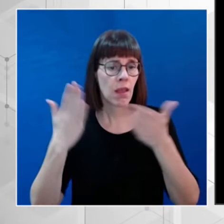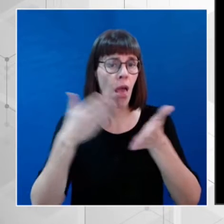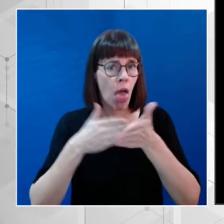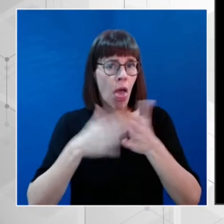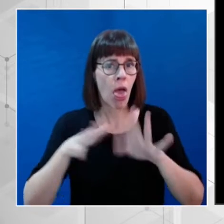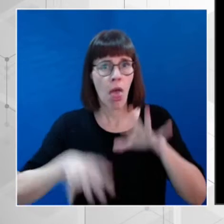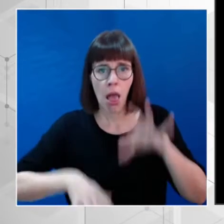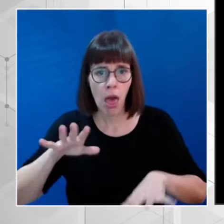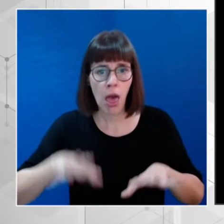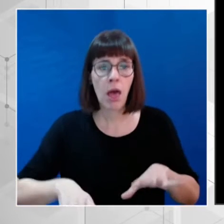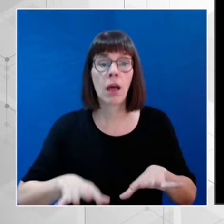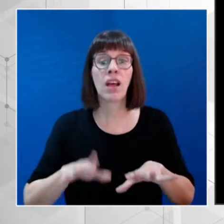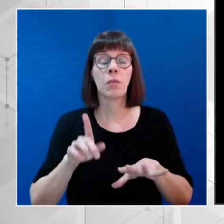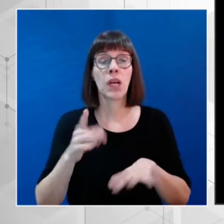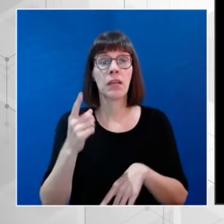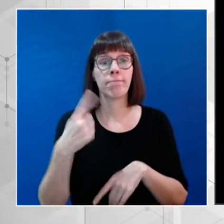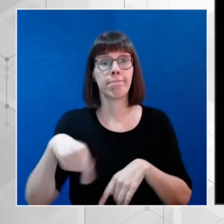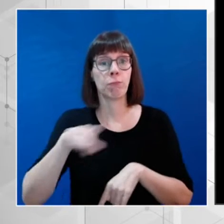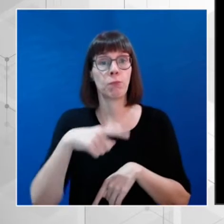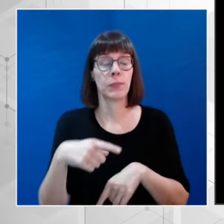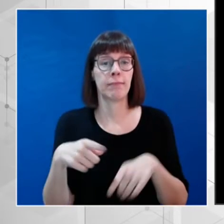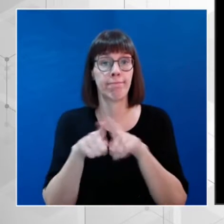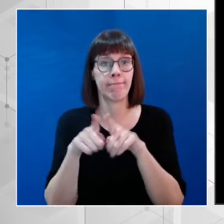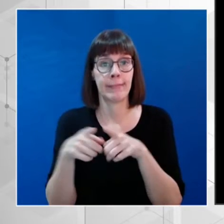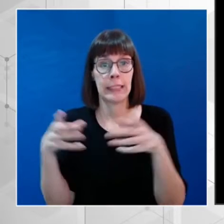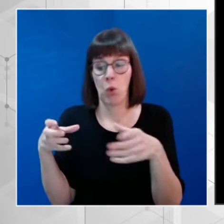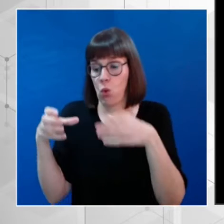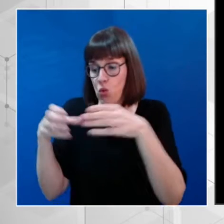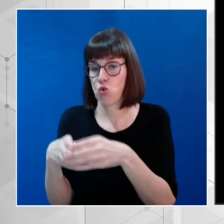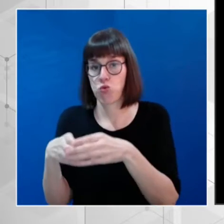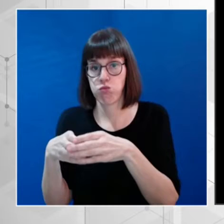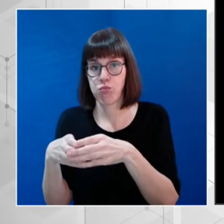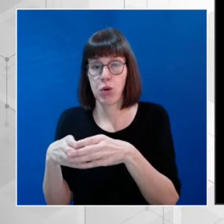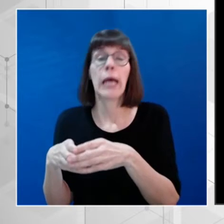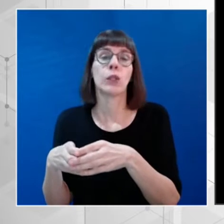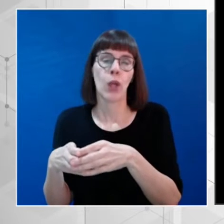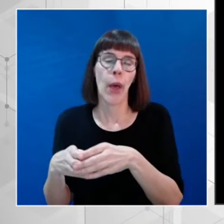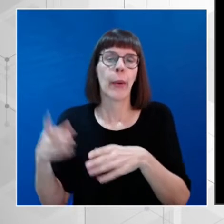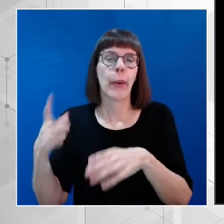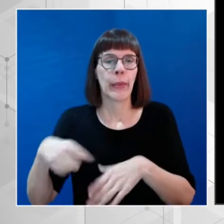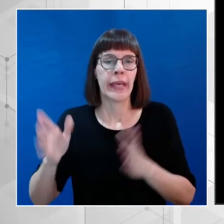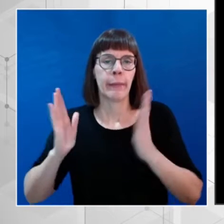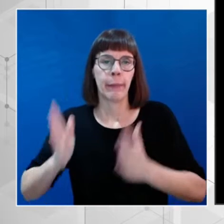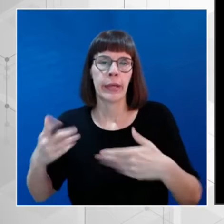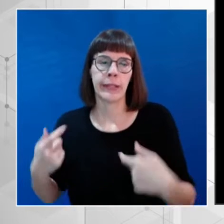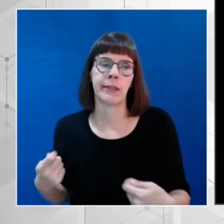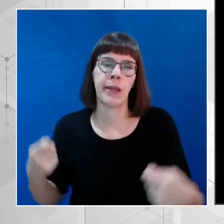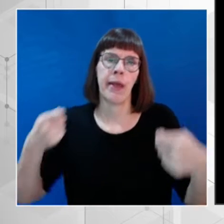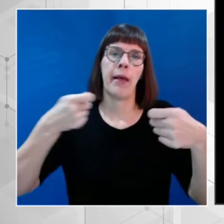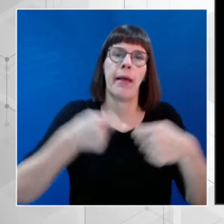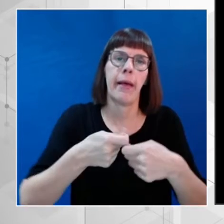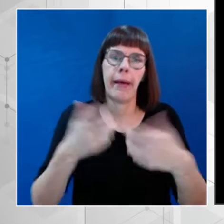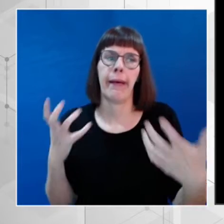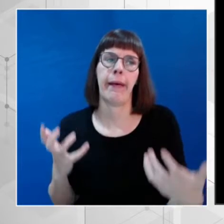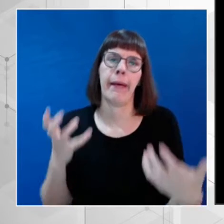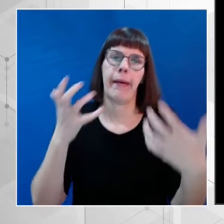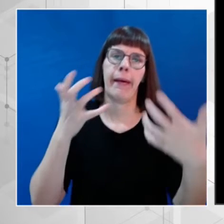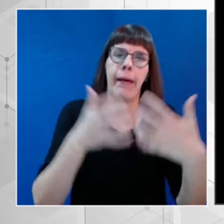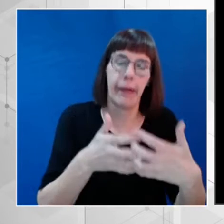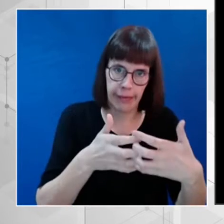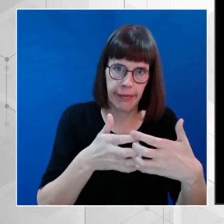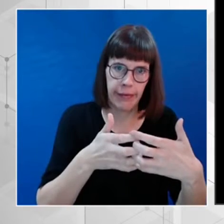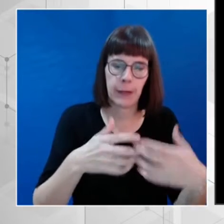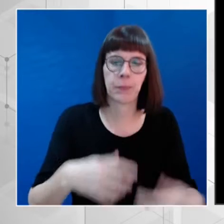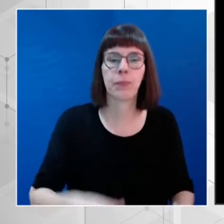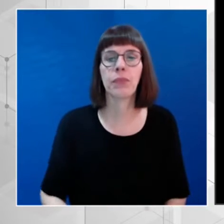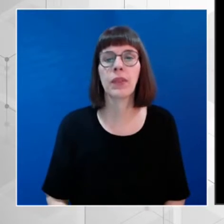the minority, so to speak, so we are expected to conform and adapt. To understand how that feels,